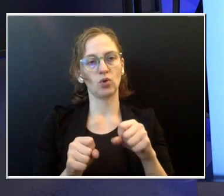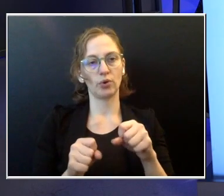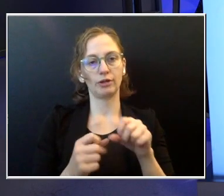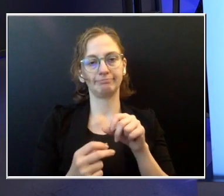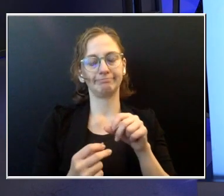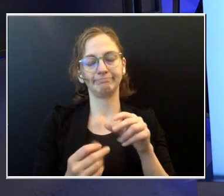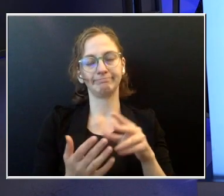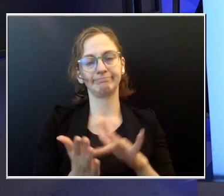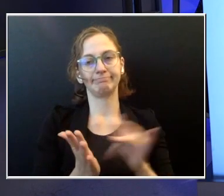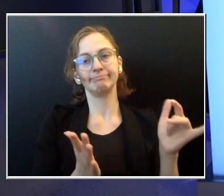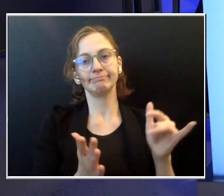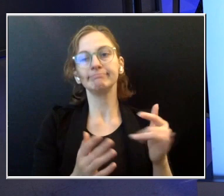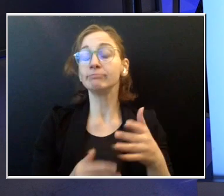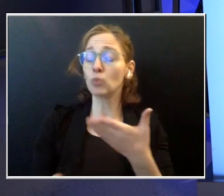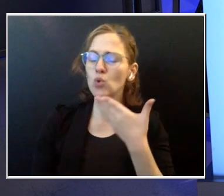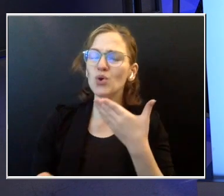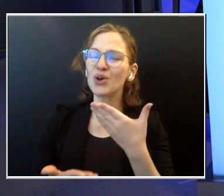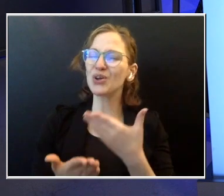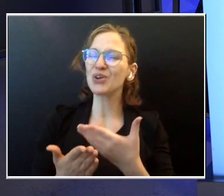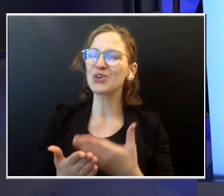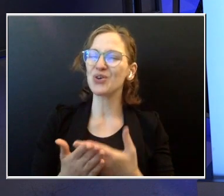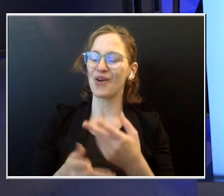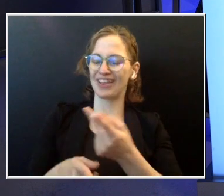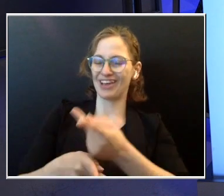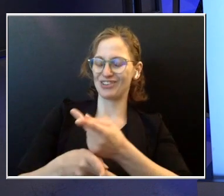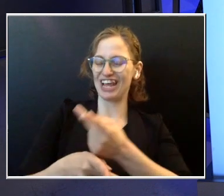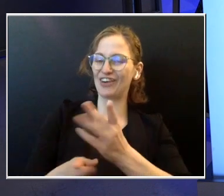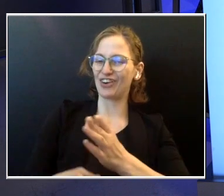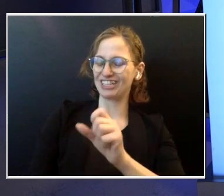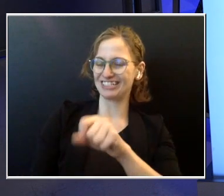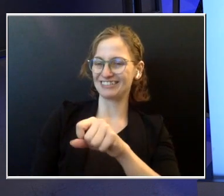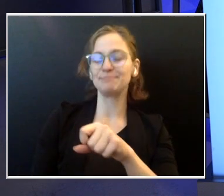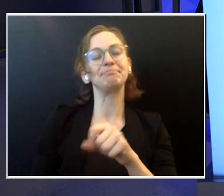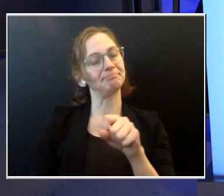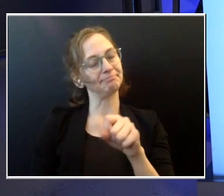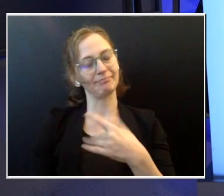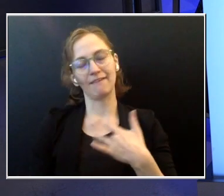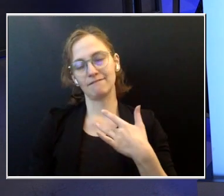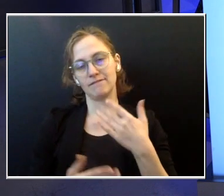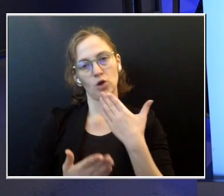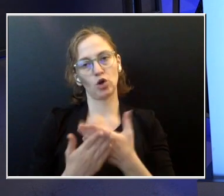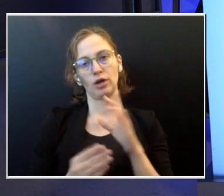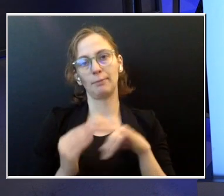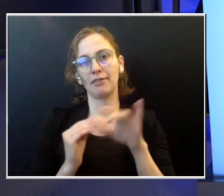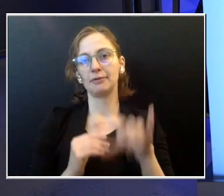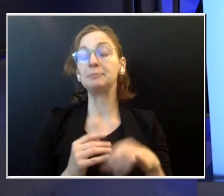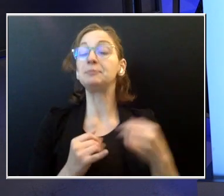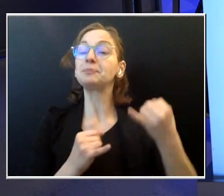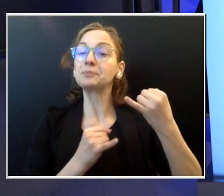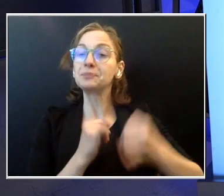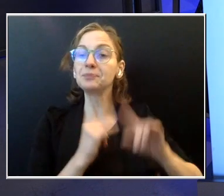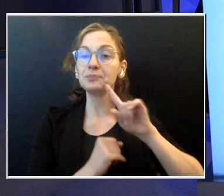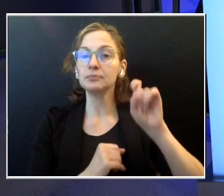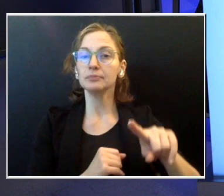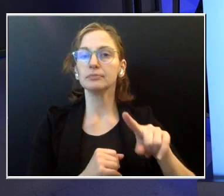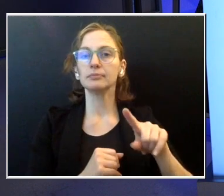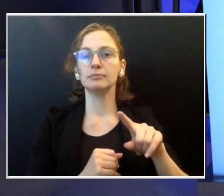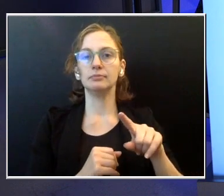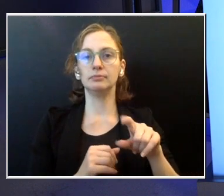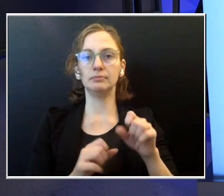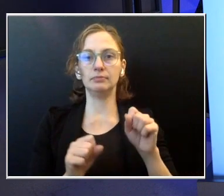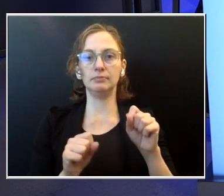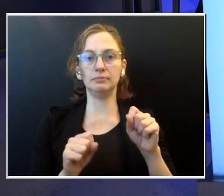felt really good about that. Just last question. From Sarah, can surgeons see cancer when